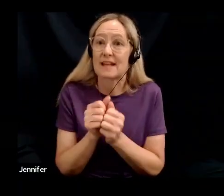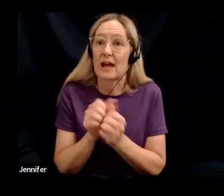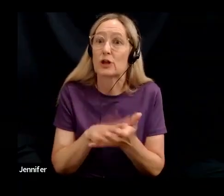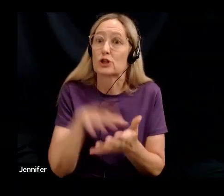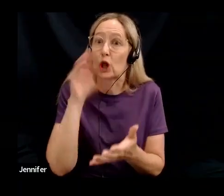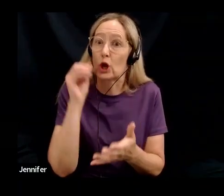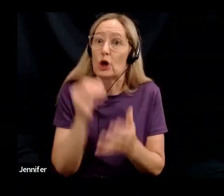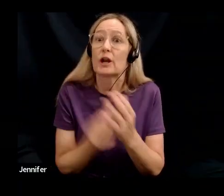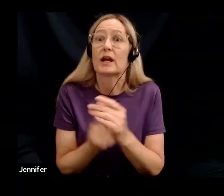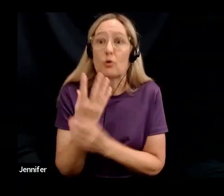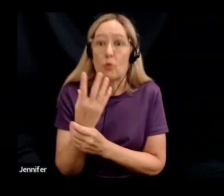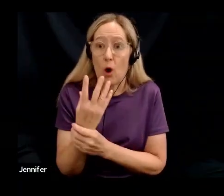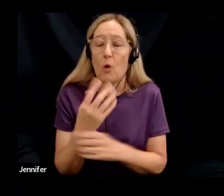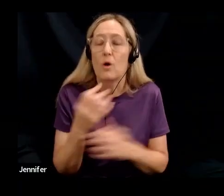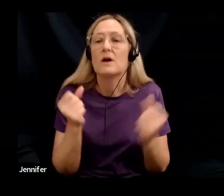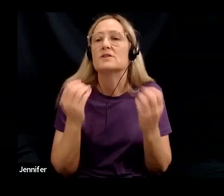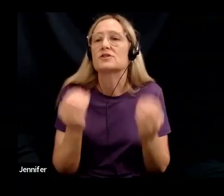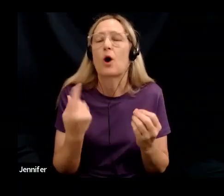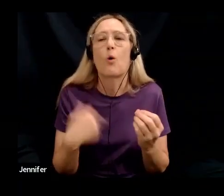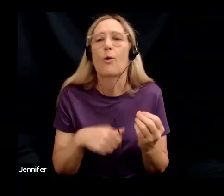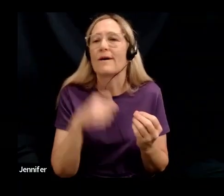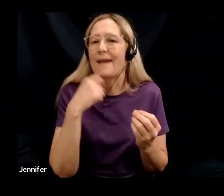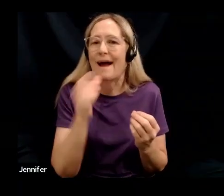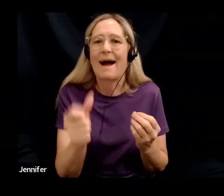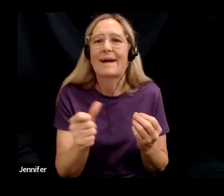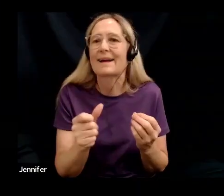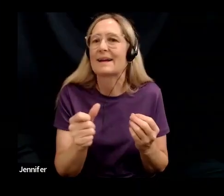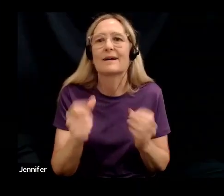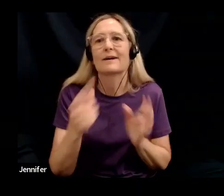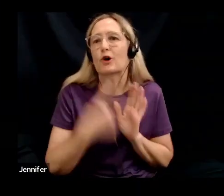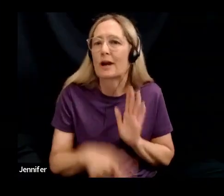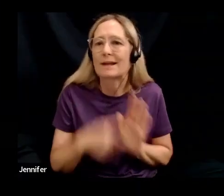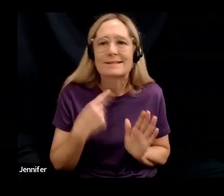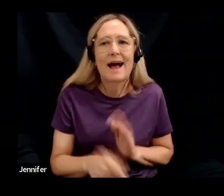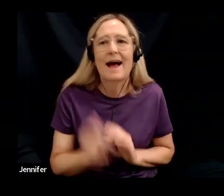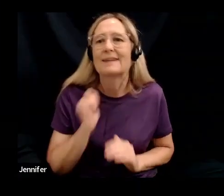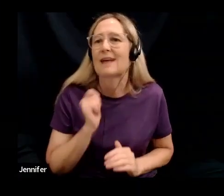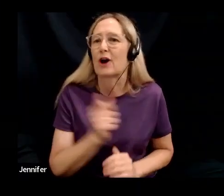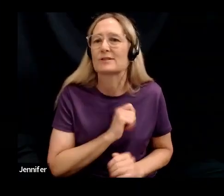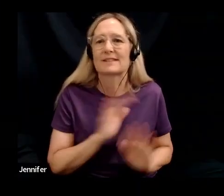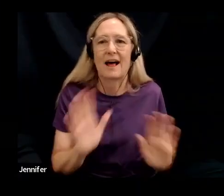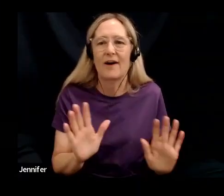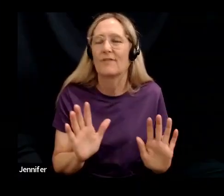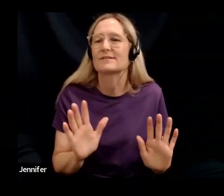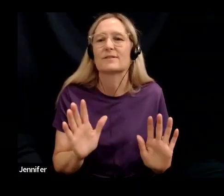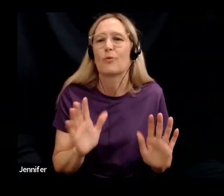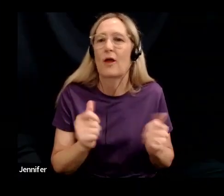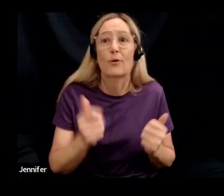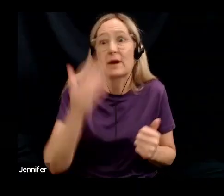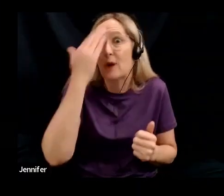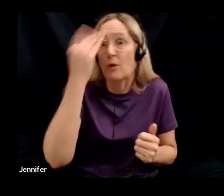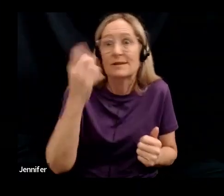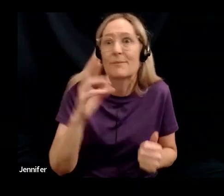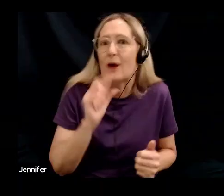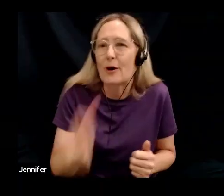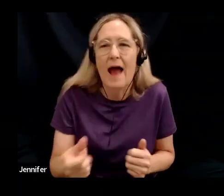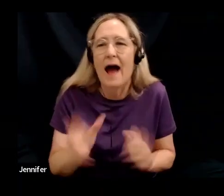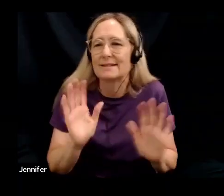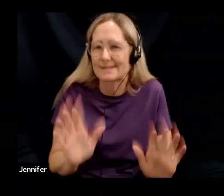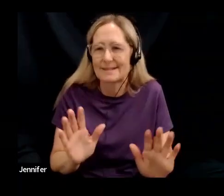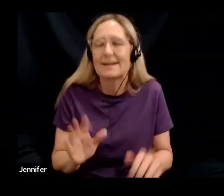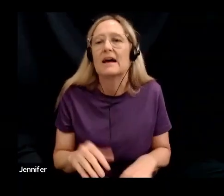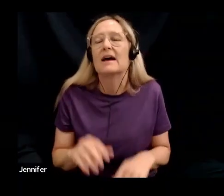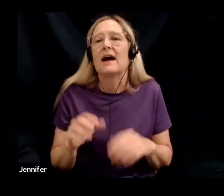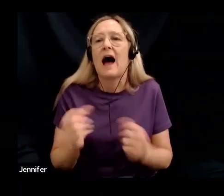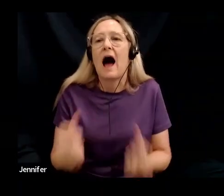grow. And so we're not gonna, be hard on ourselves whether we know something or not. So please feel free to put in the chat,